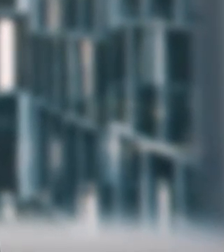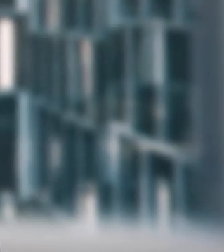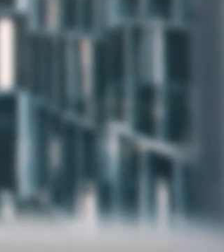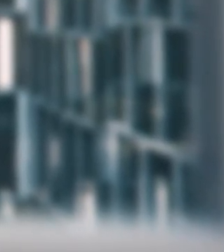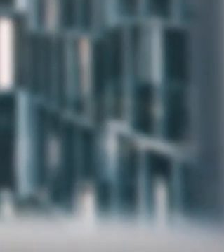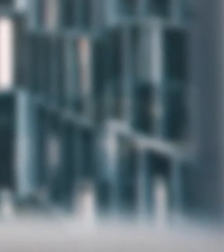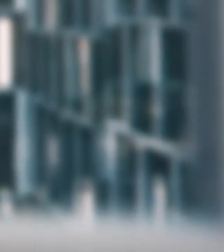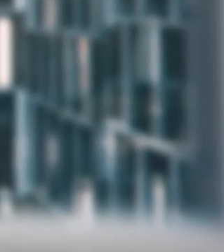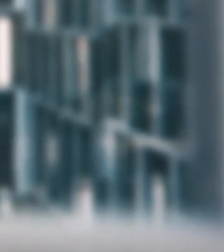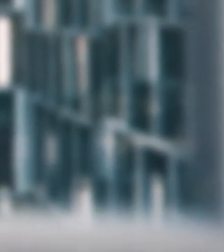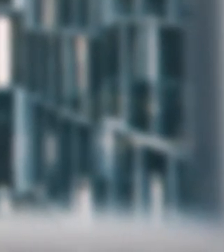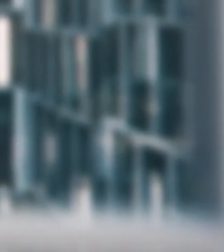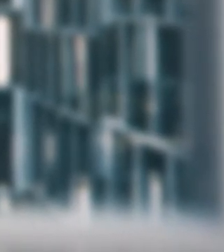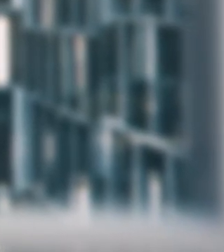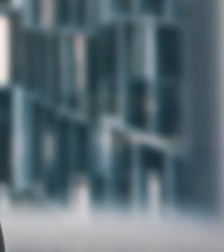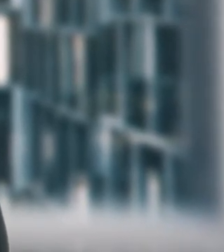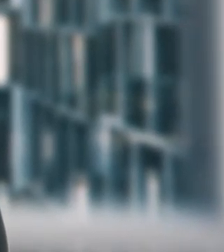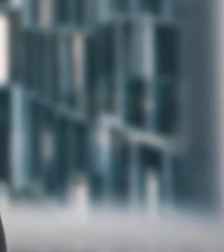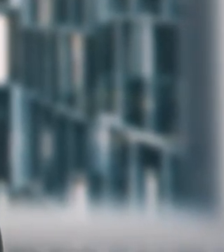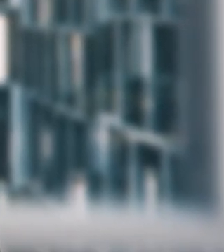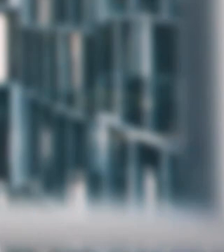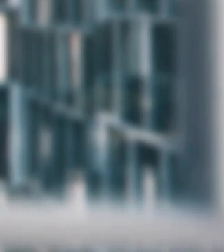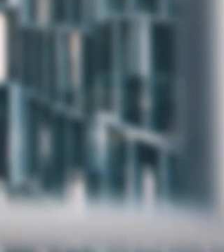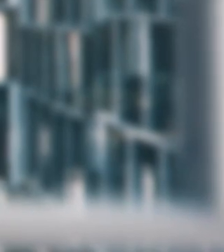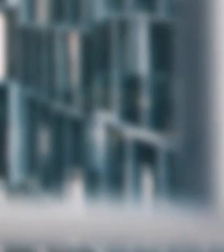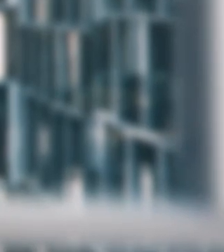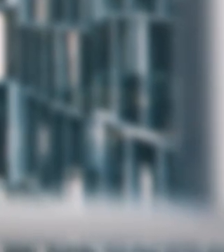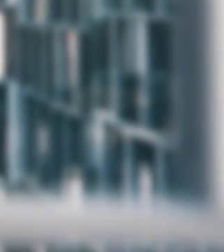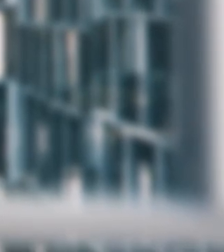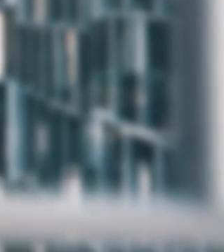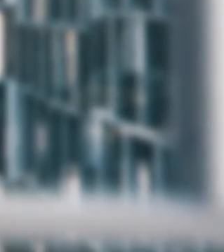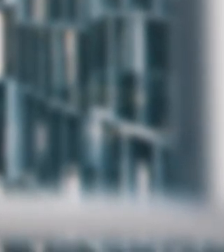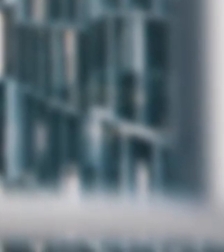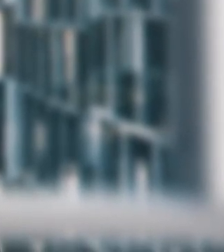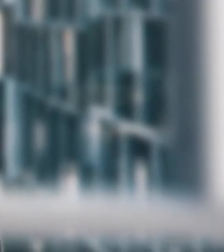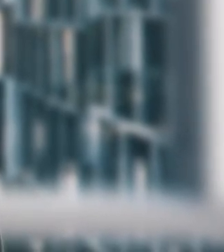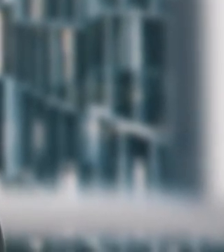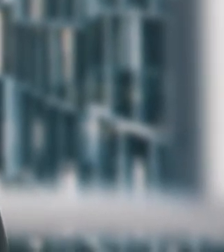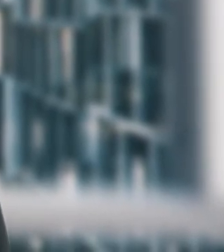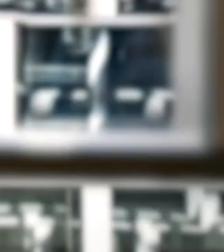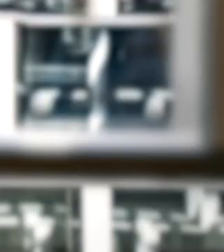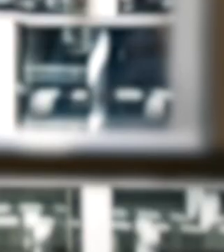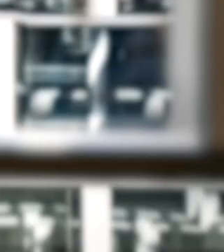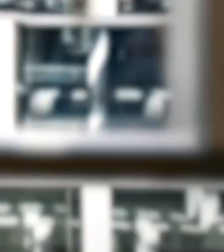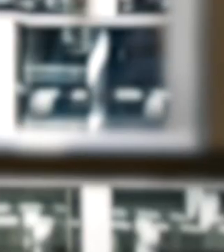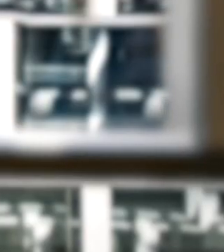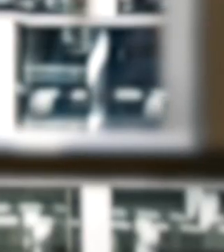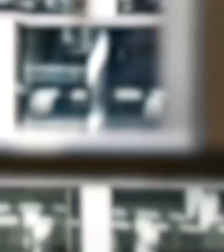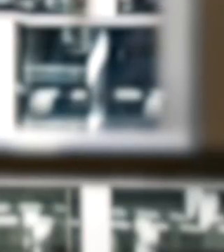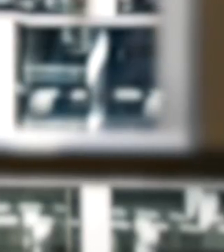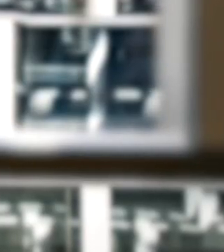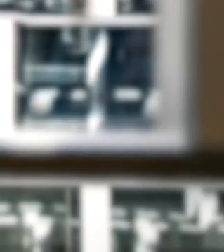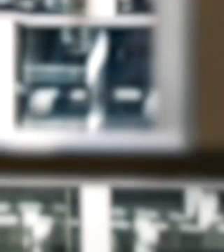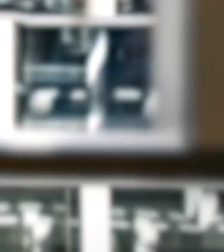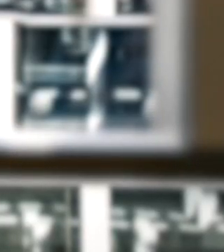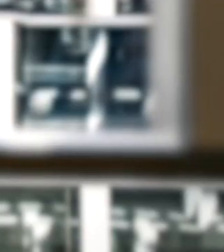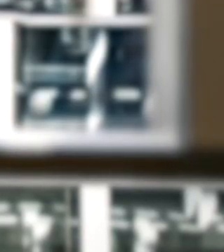have classes with numerous experts who specialize in different fields.